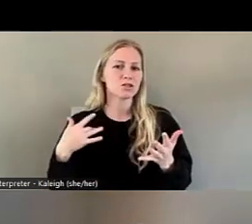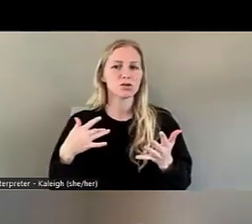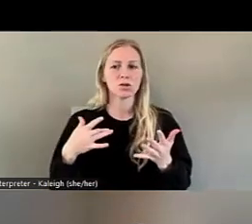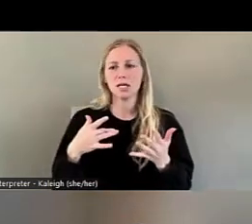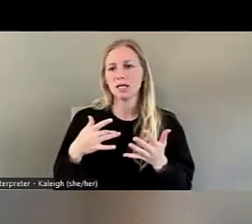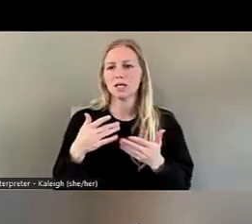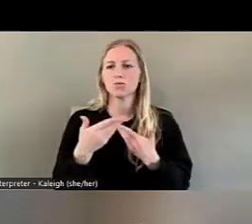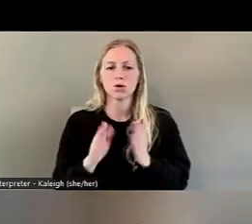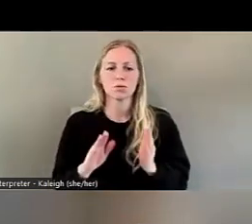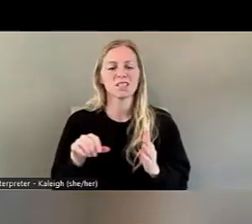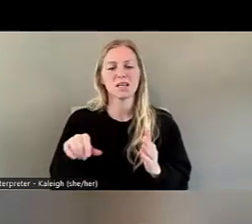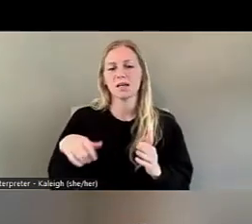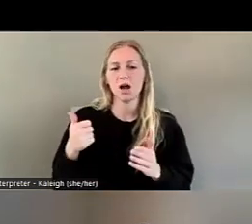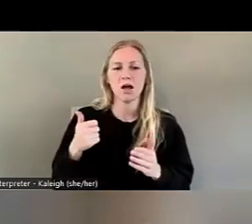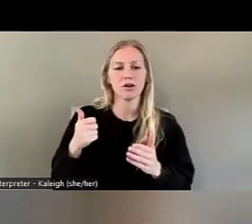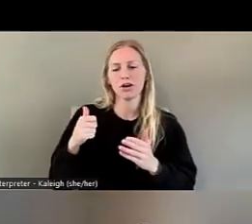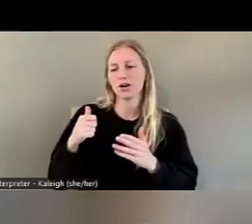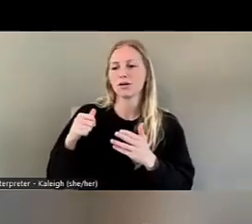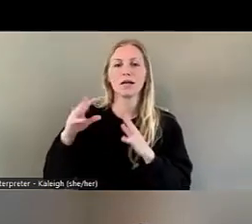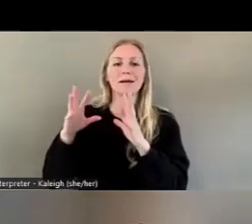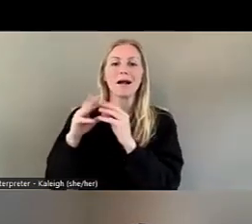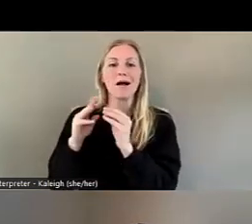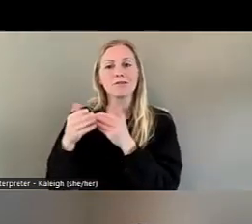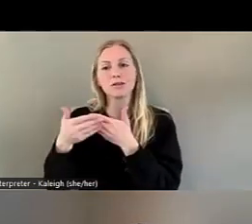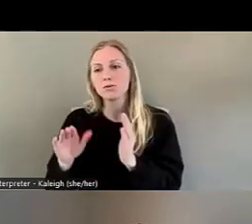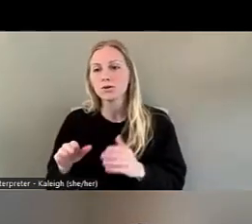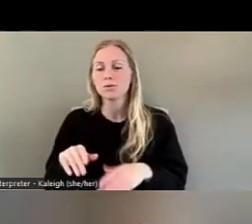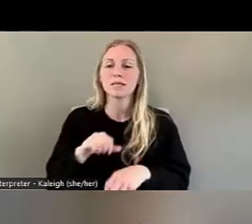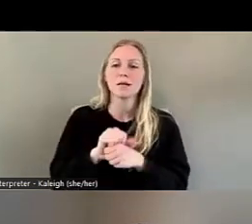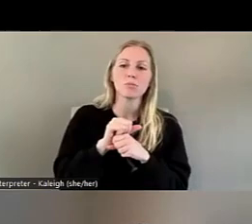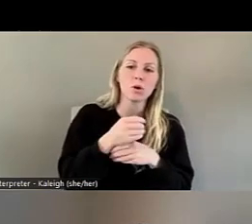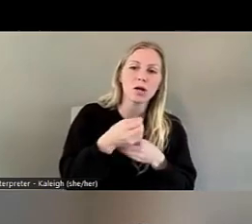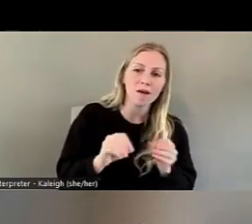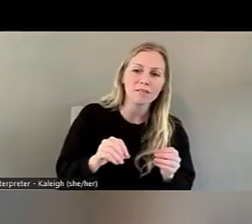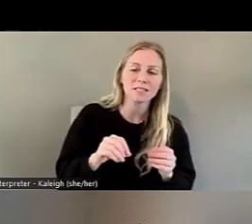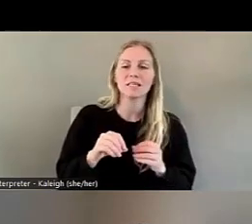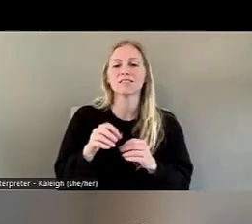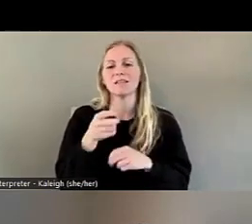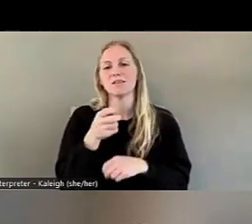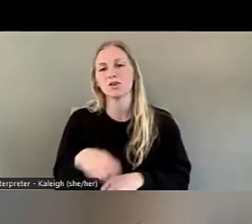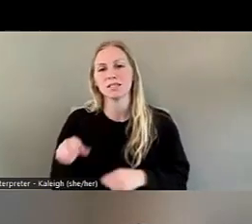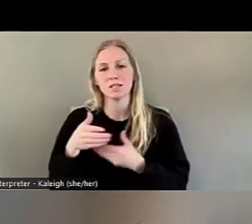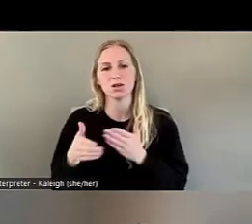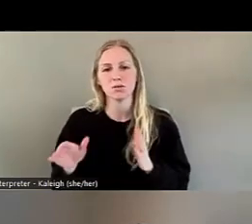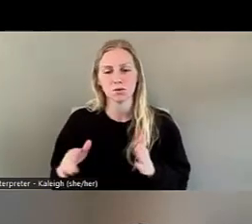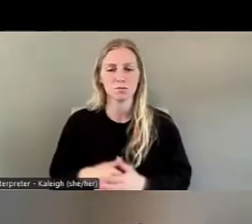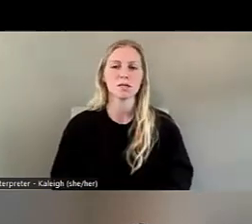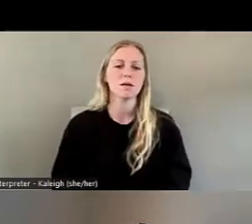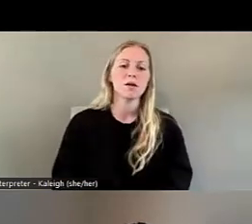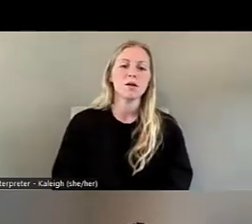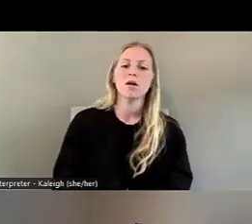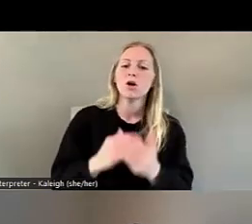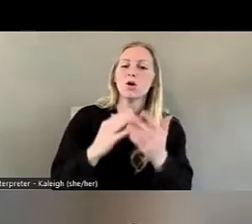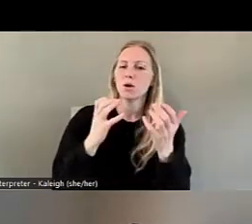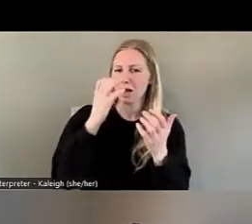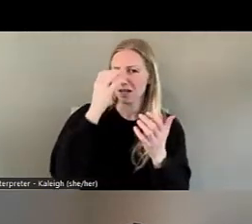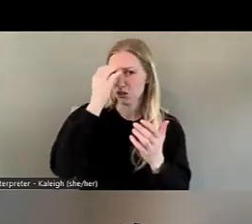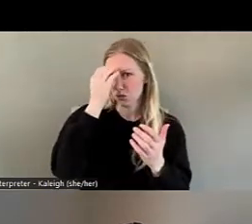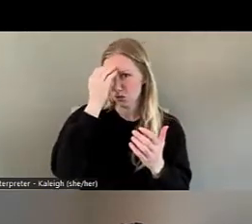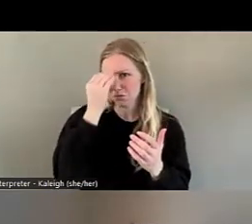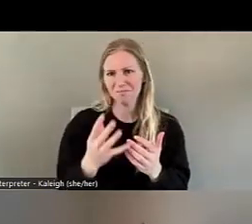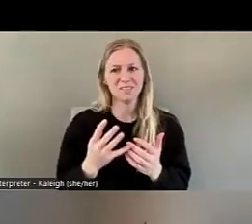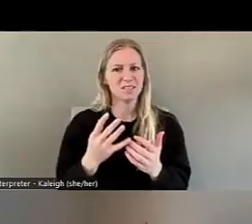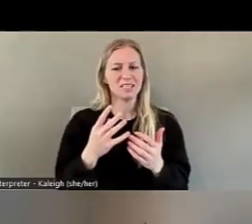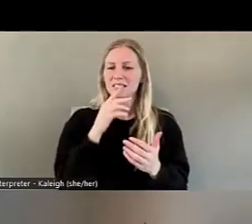mentioned before, like conference rooms, employee offices, and transition rooms. We want to note that this is not unique to this